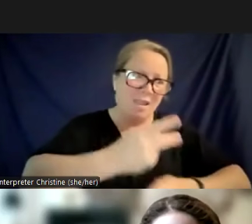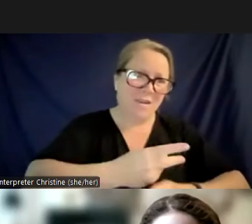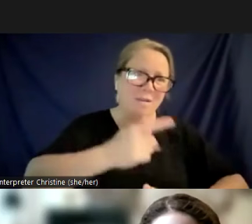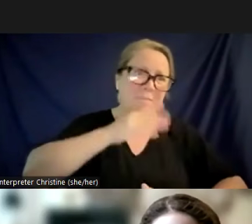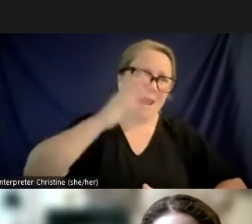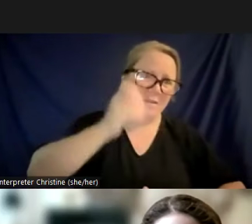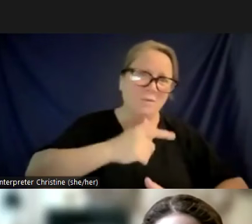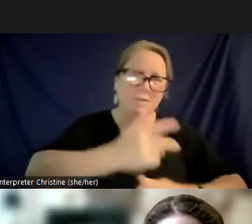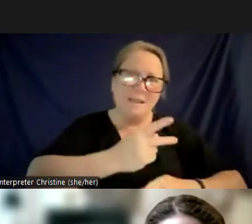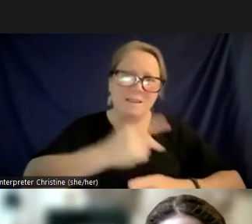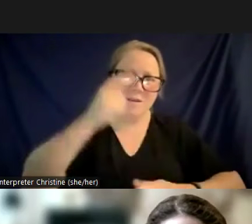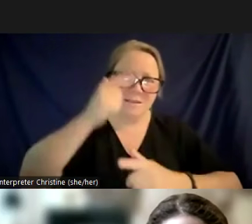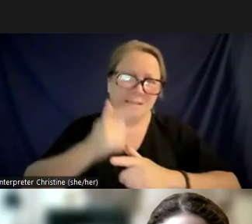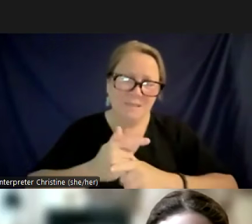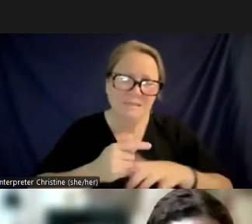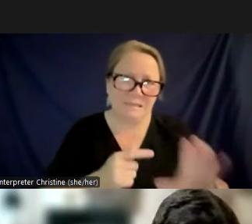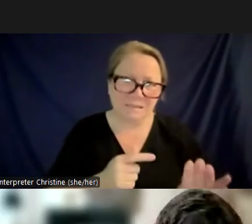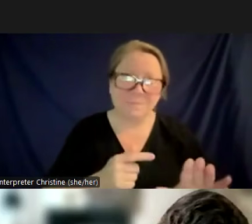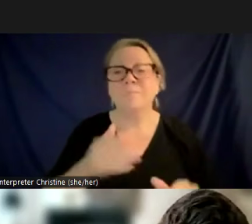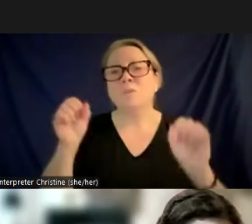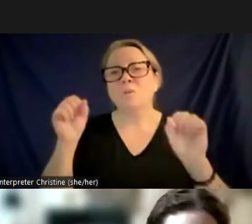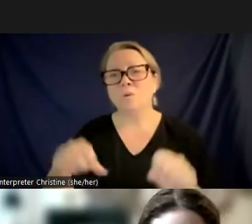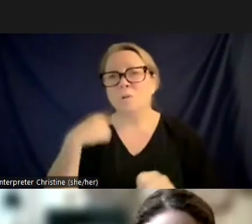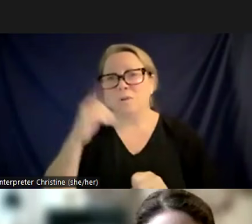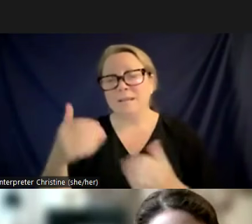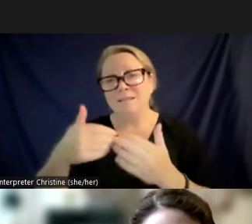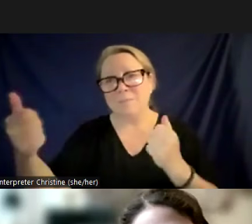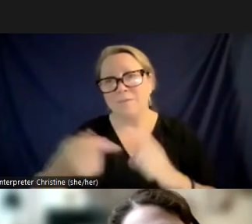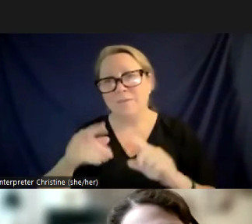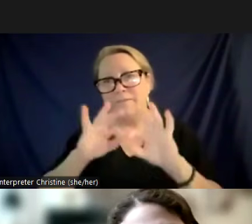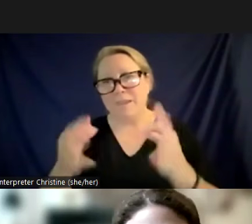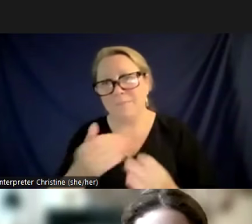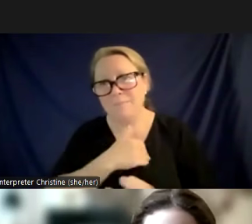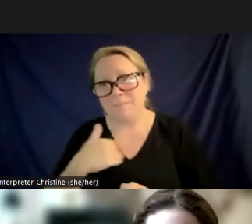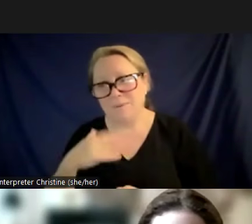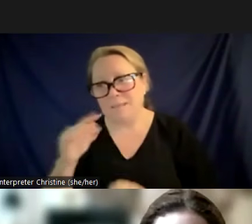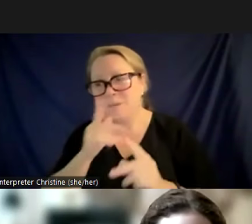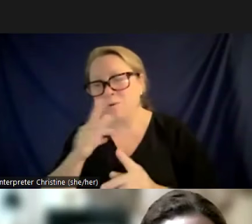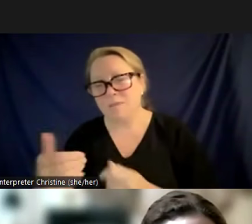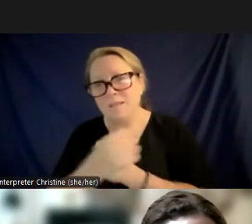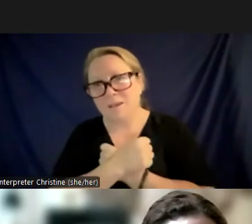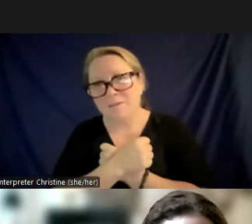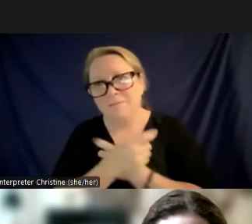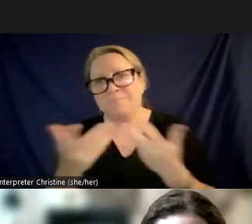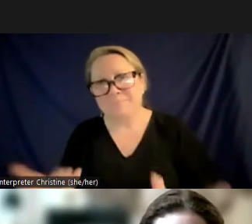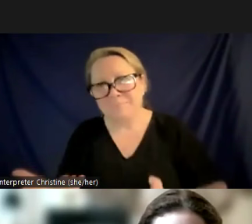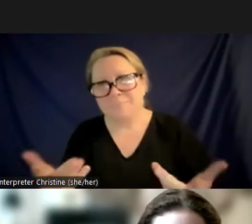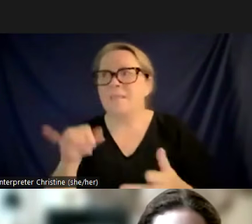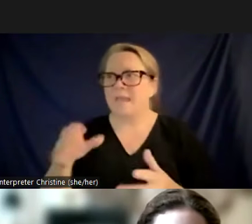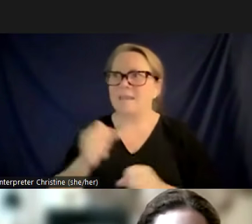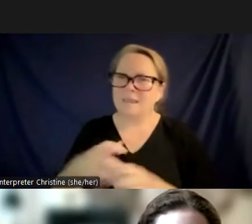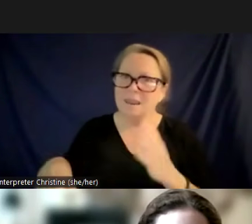siblings. It can also look like separation from family members and loved ones, which can also increase or heighten feelings